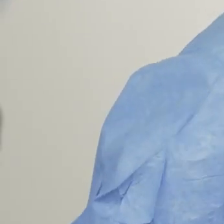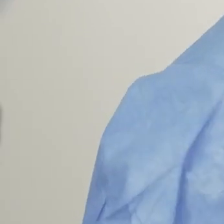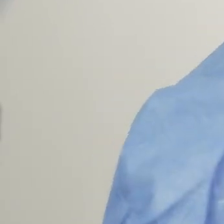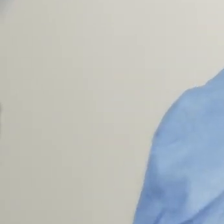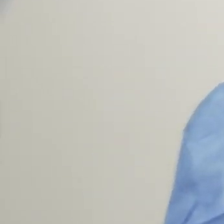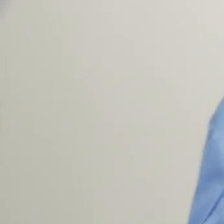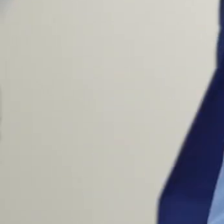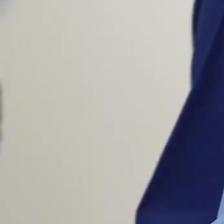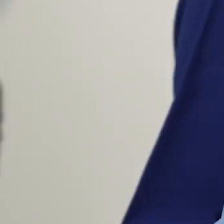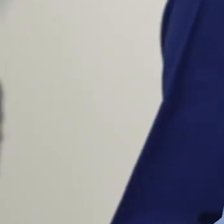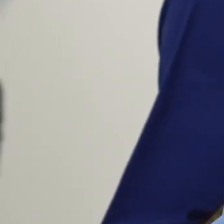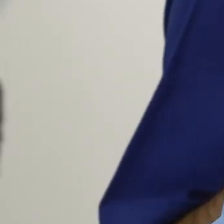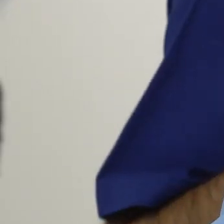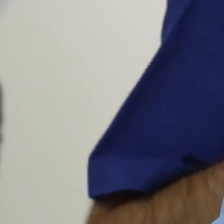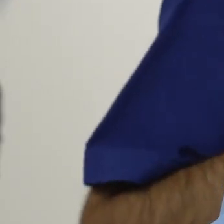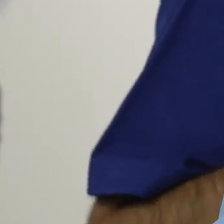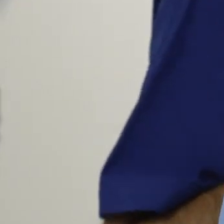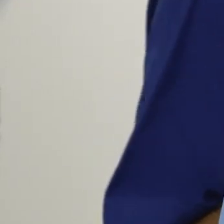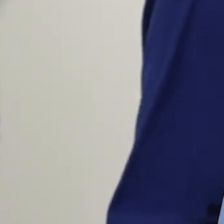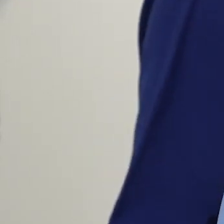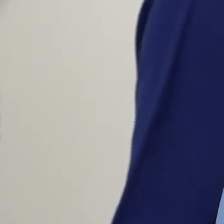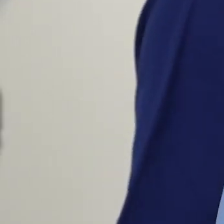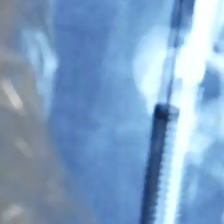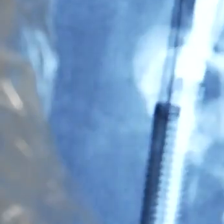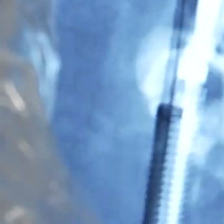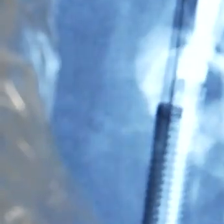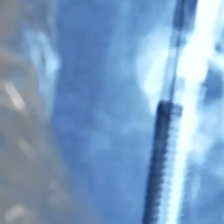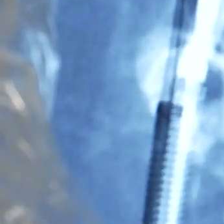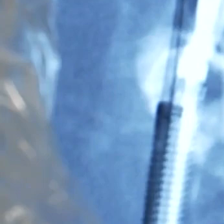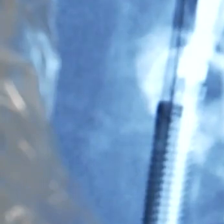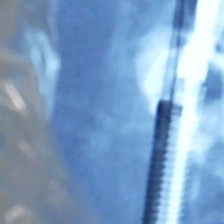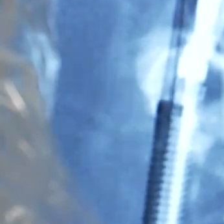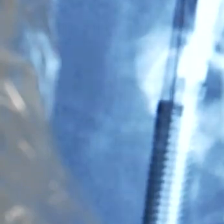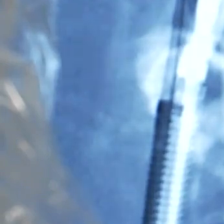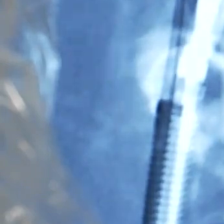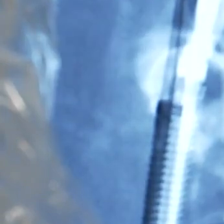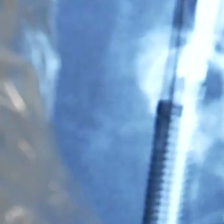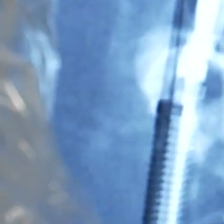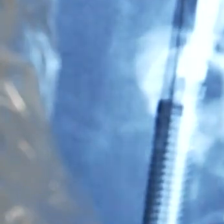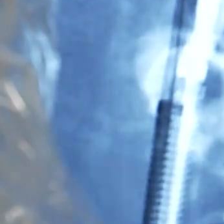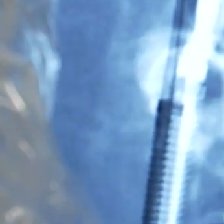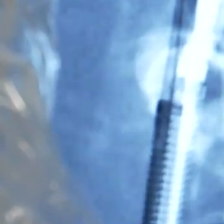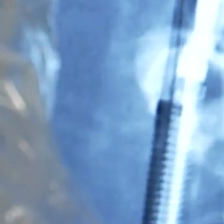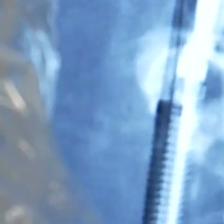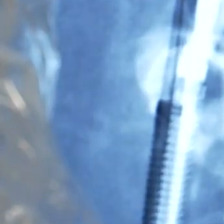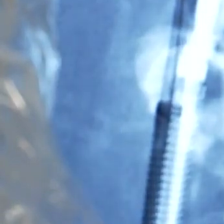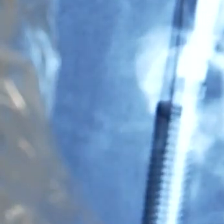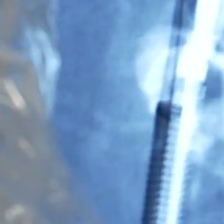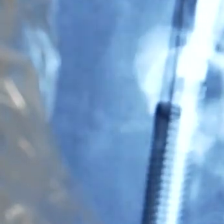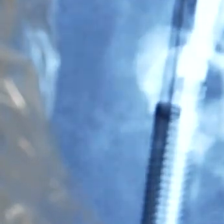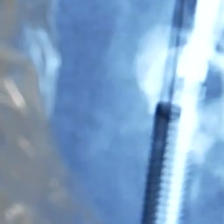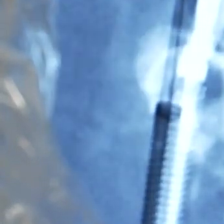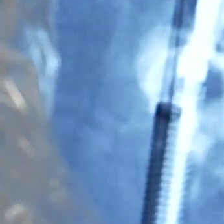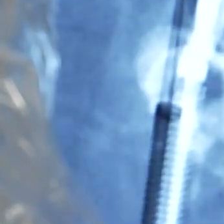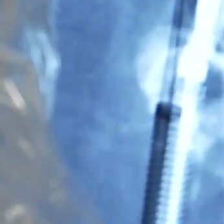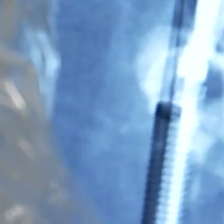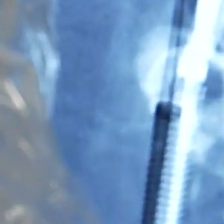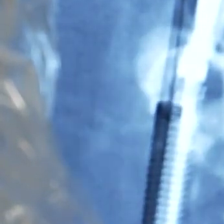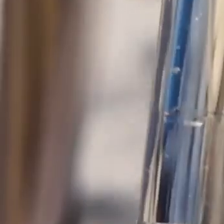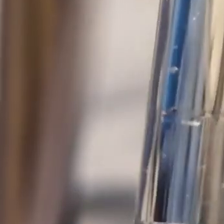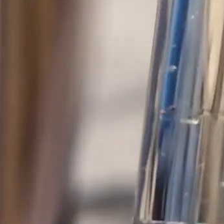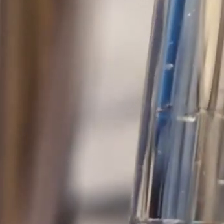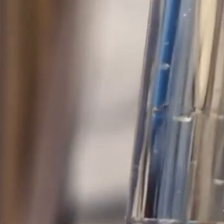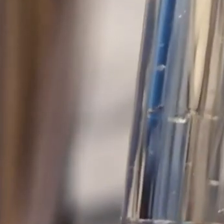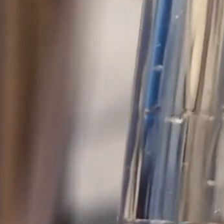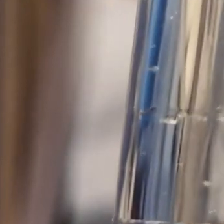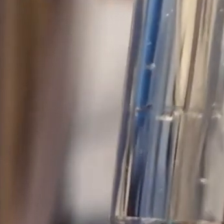Dr. Koji Ebersol is an endovascular neurosurgeon who knows how problematic shunts can be. It doesn't matter how